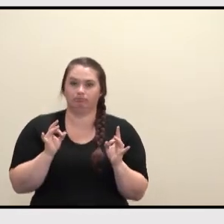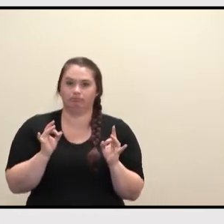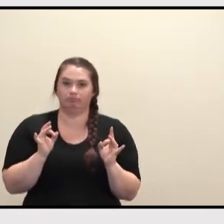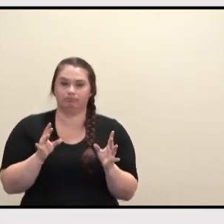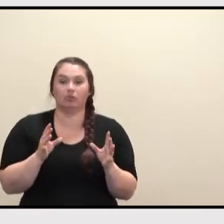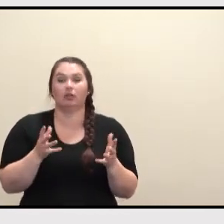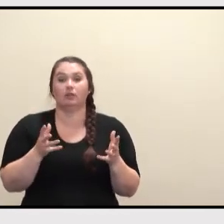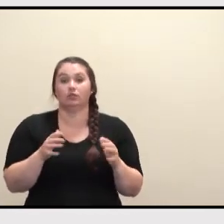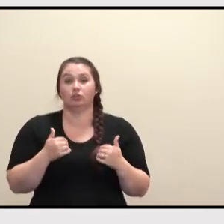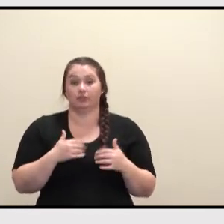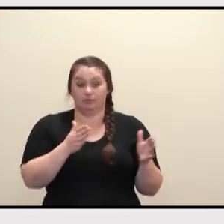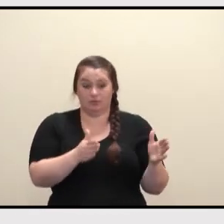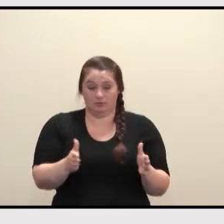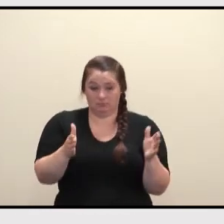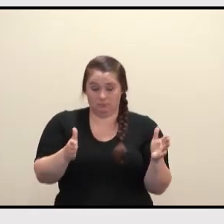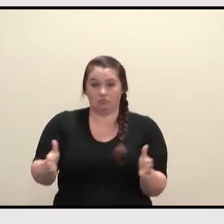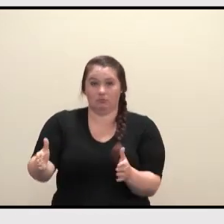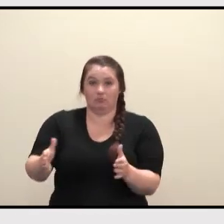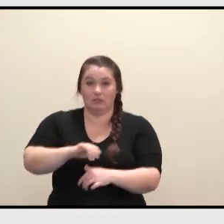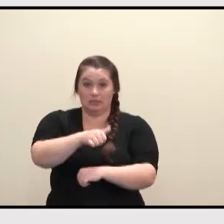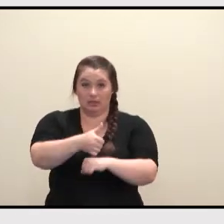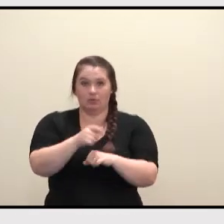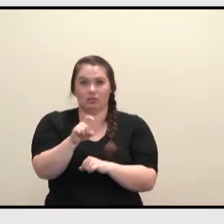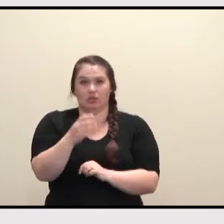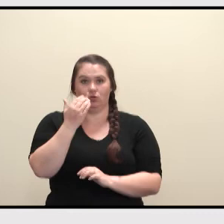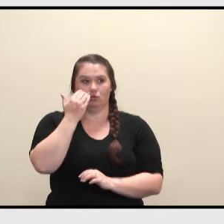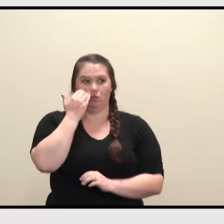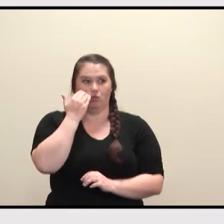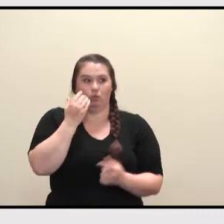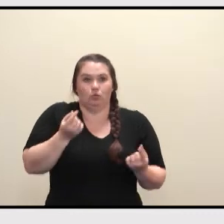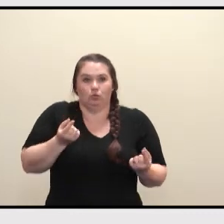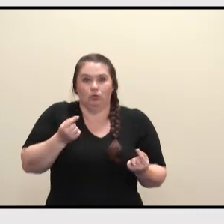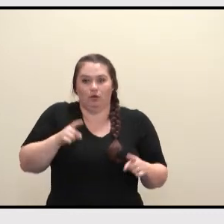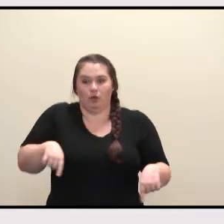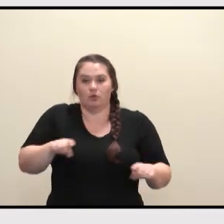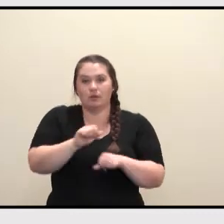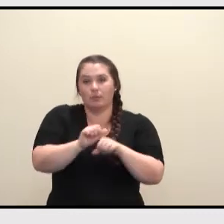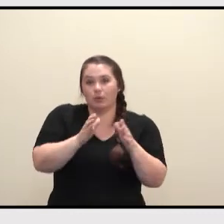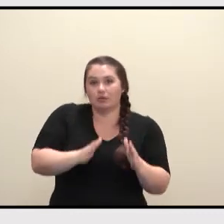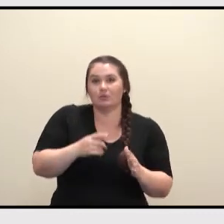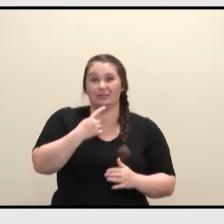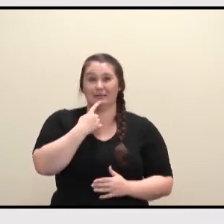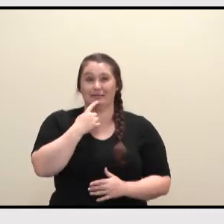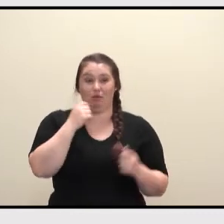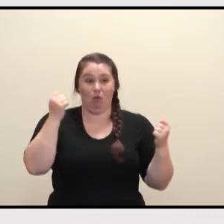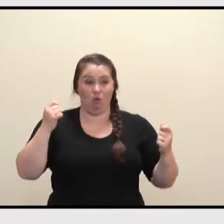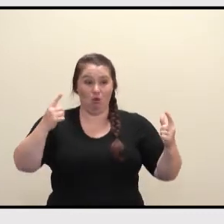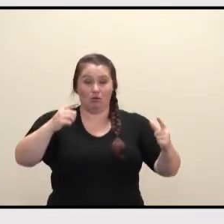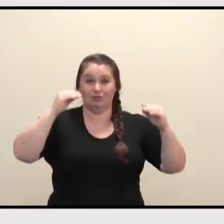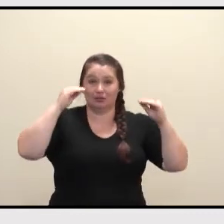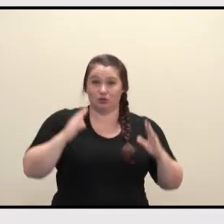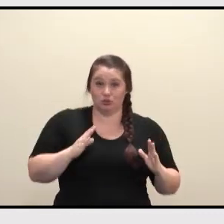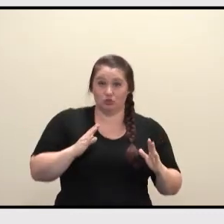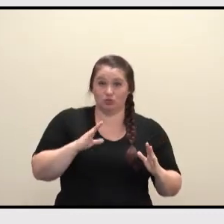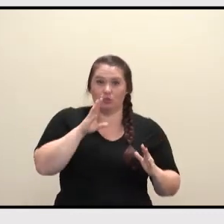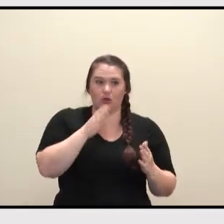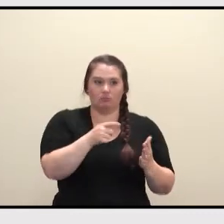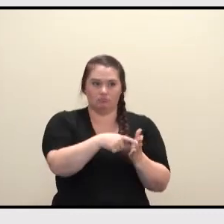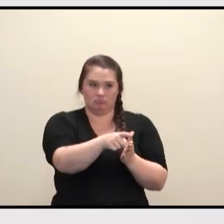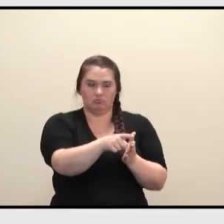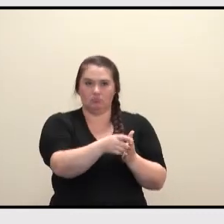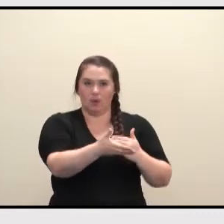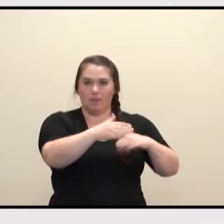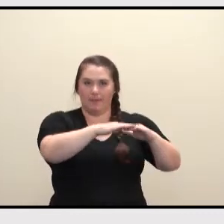a strategy. You just need to make sure that you know what you're doing with these employees. For teachers, we would say every single teacher gets the raise